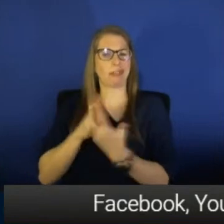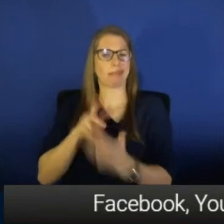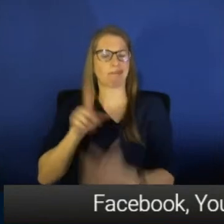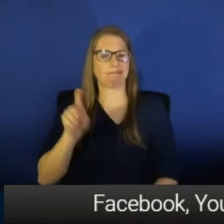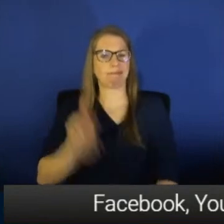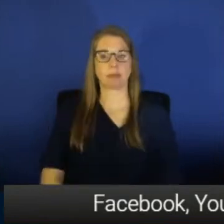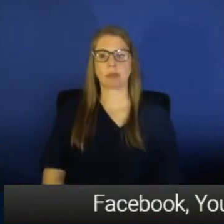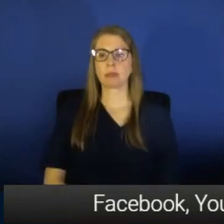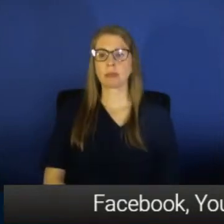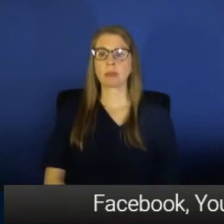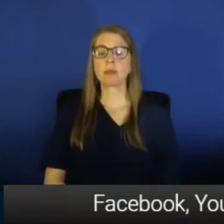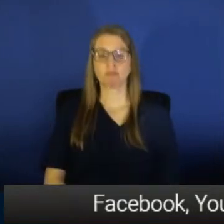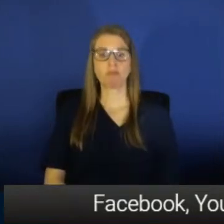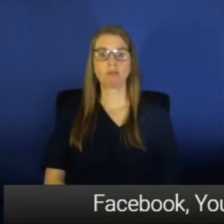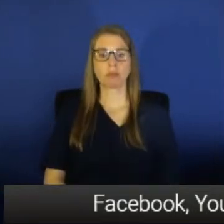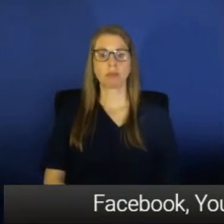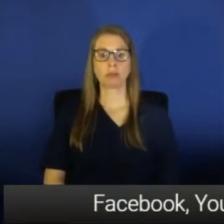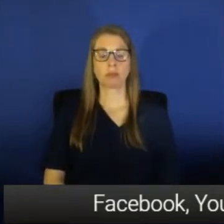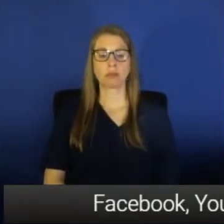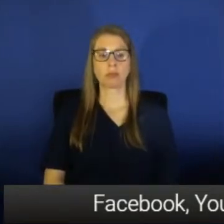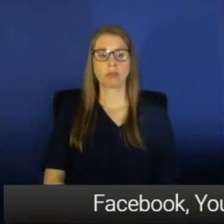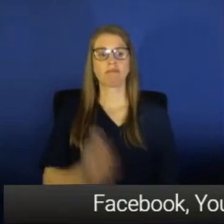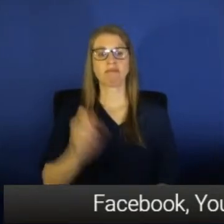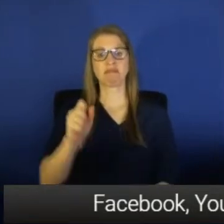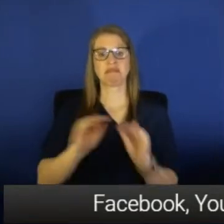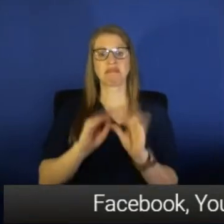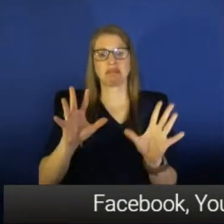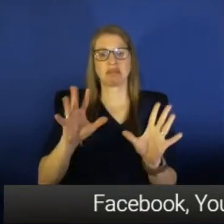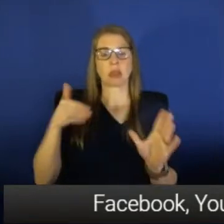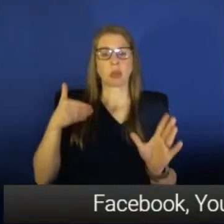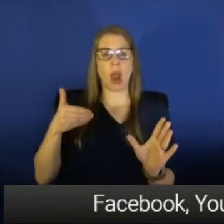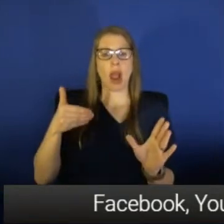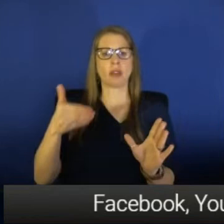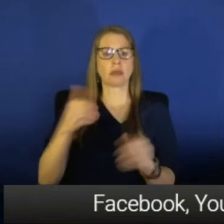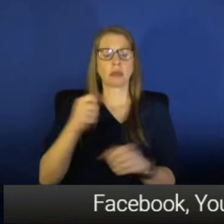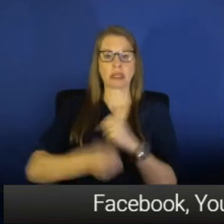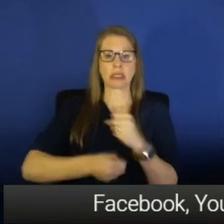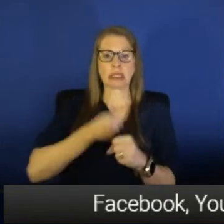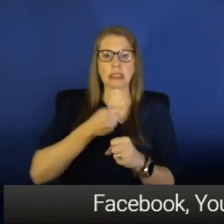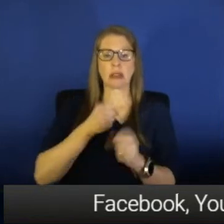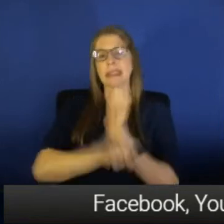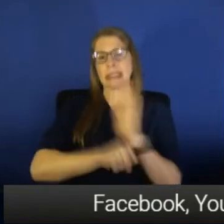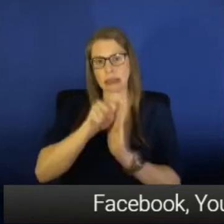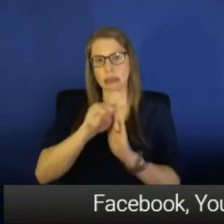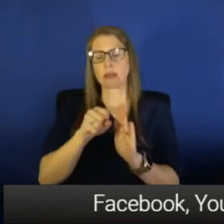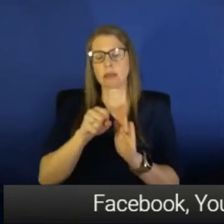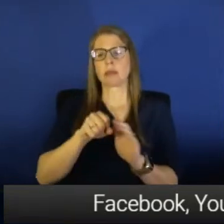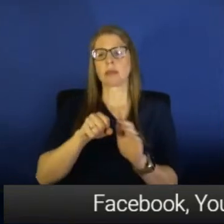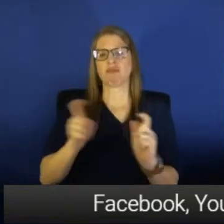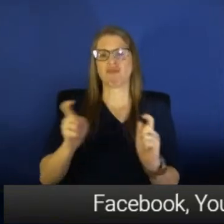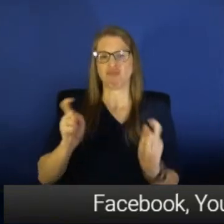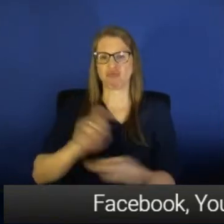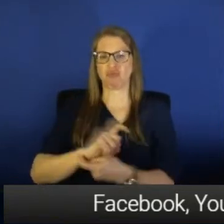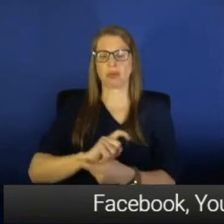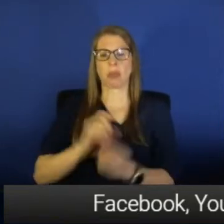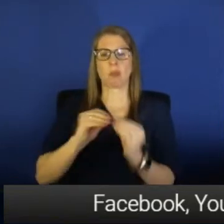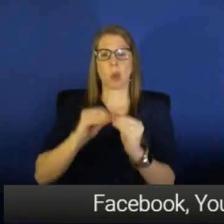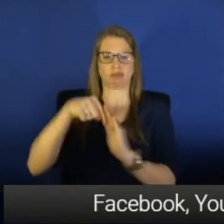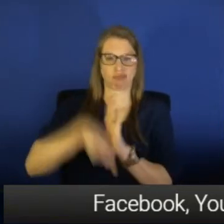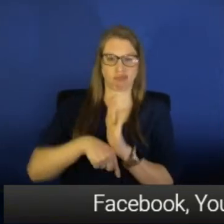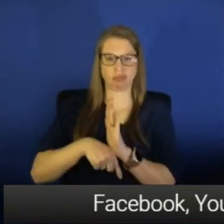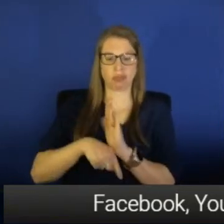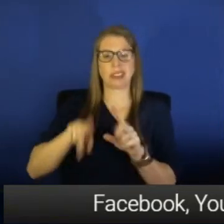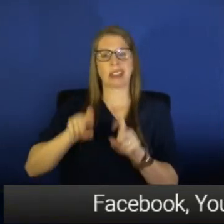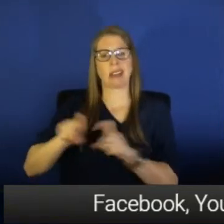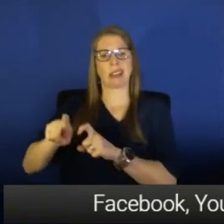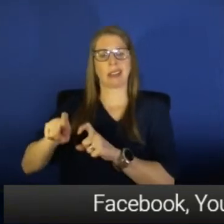Yeah, there was some testing. Obviously, throughout the season, that changed. So there was more intensive testing earlier in the